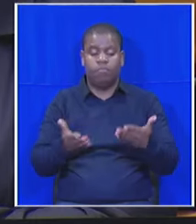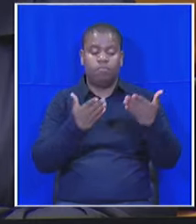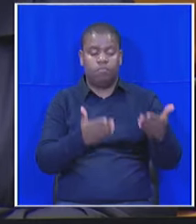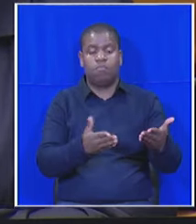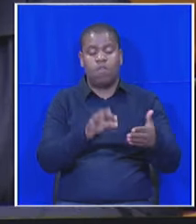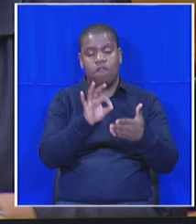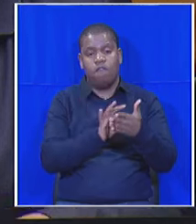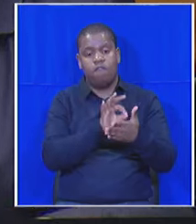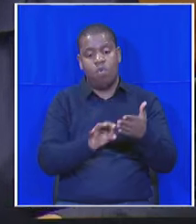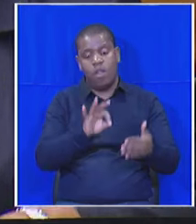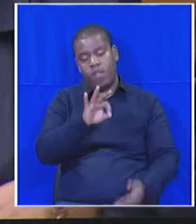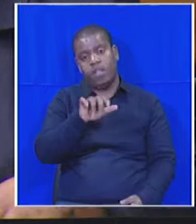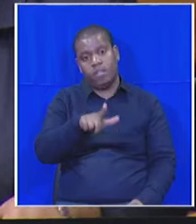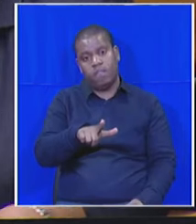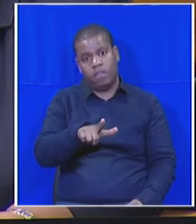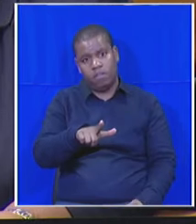37.